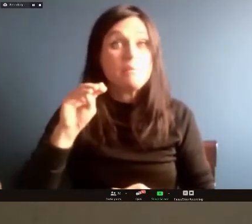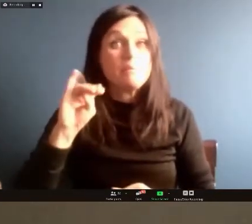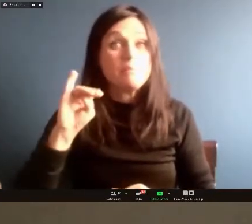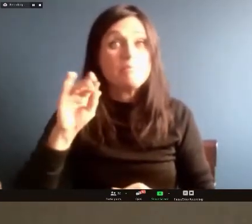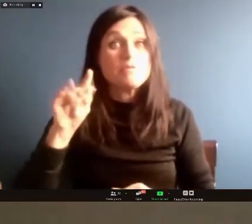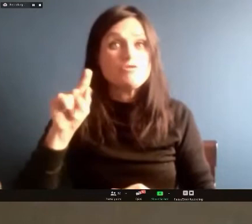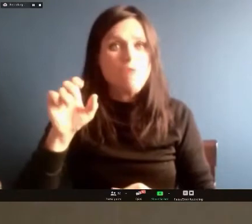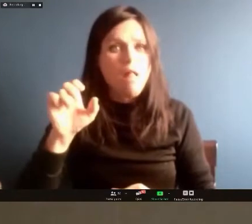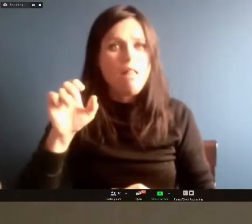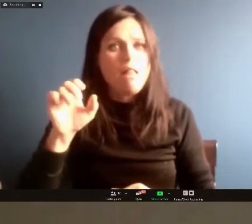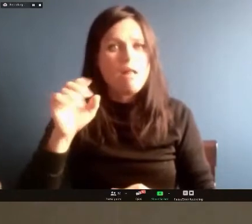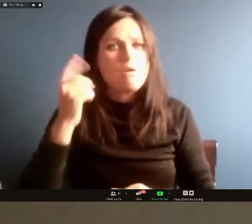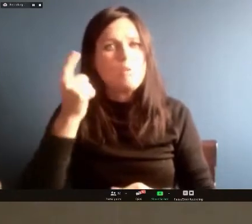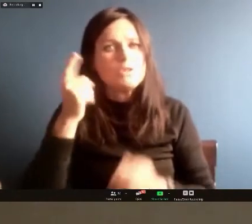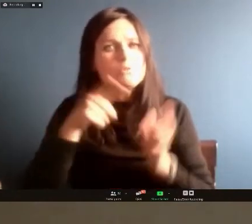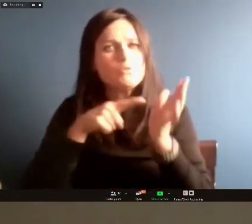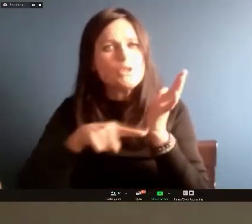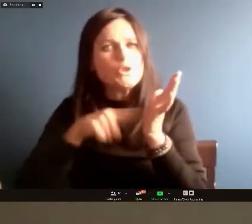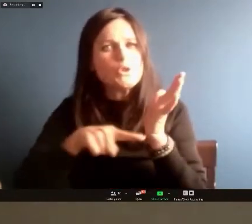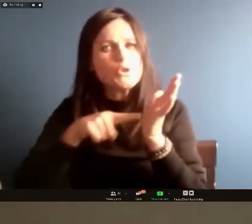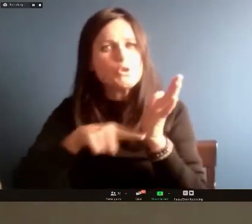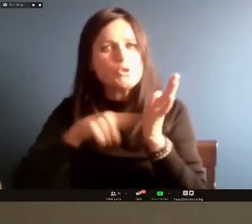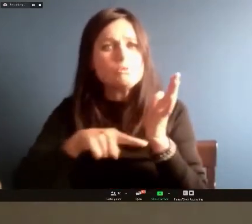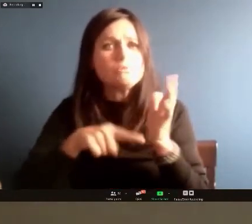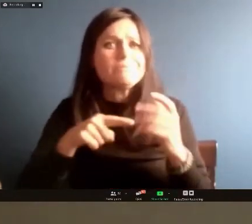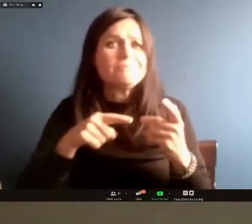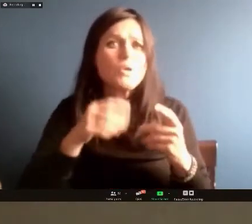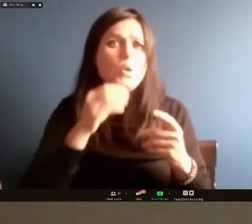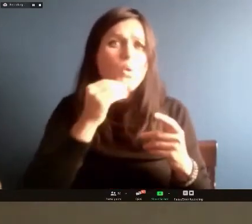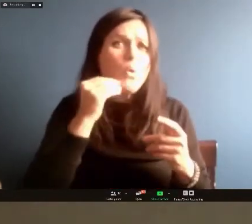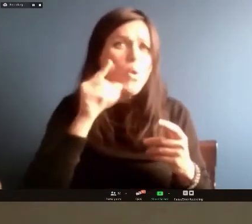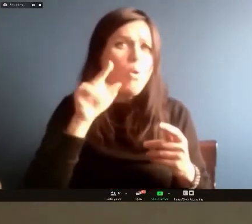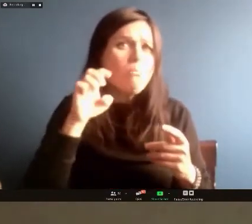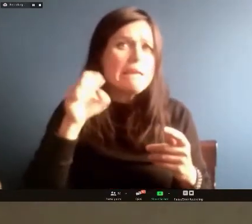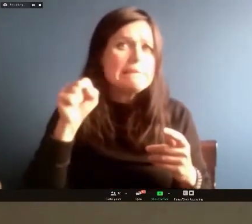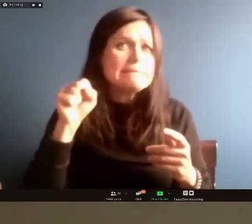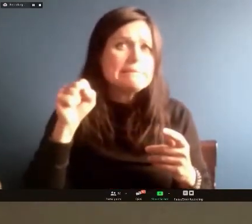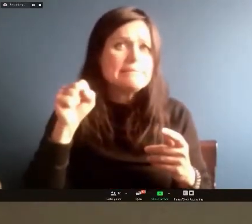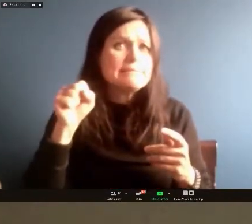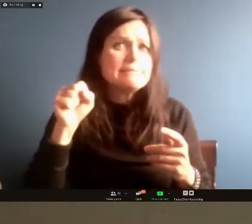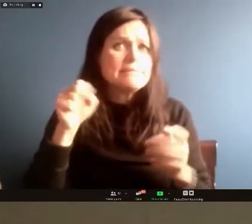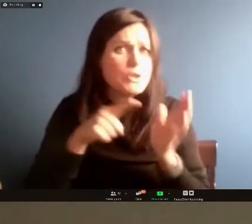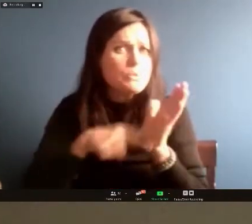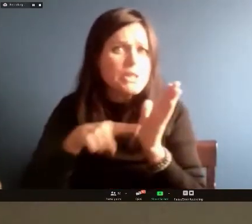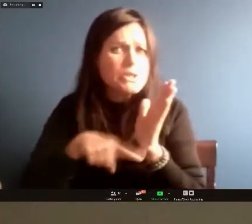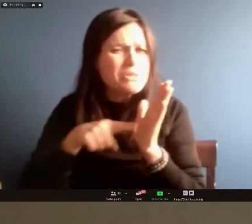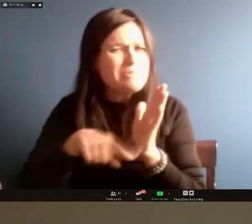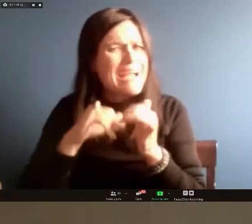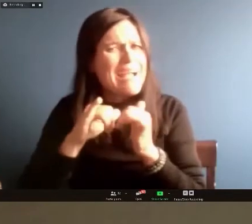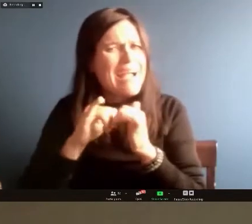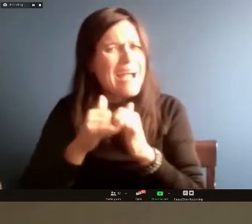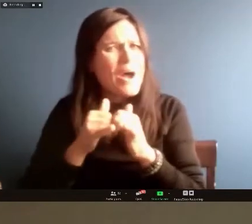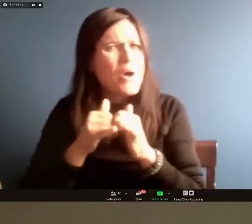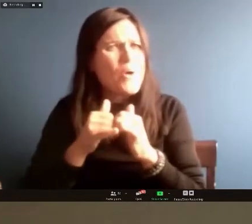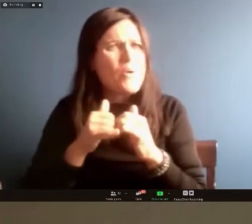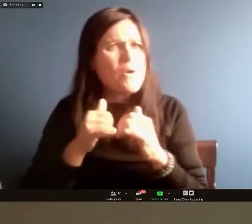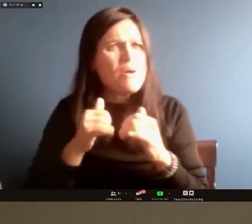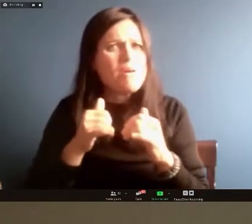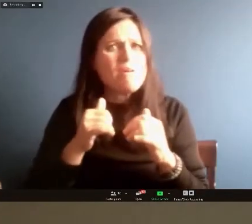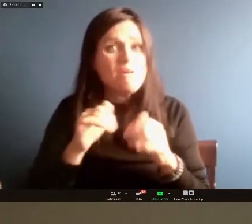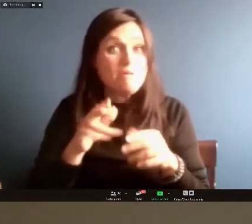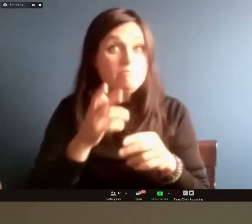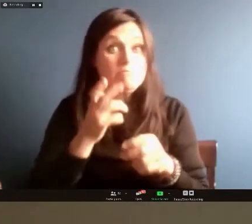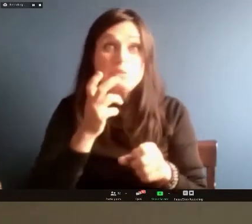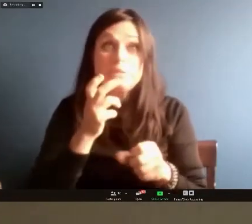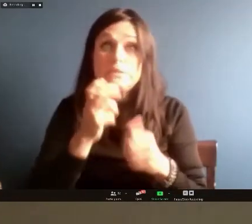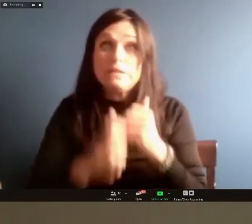about research for the book on homelessness. I know you touched on it, but how did you? That would be a tough topic,